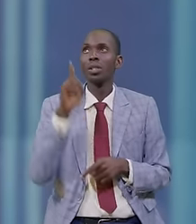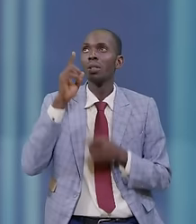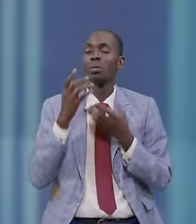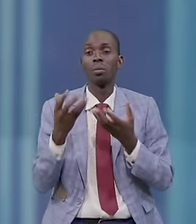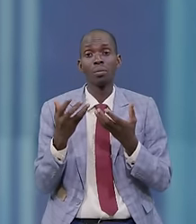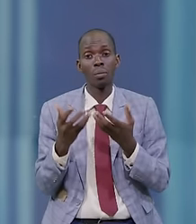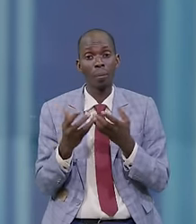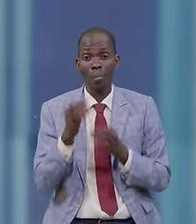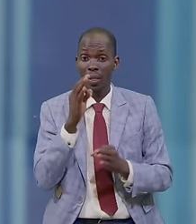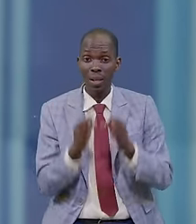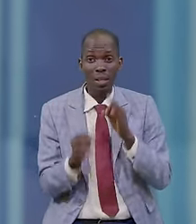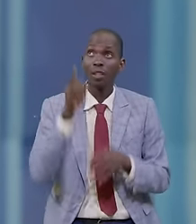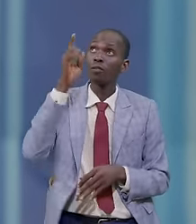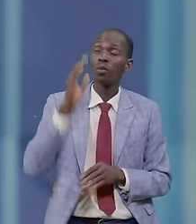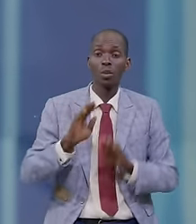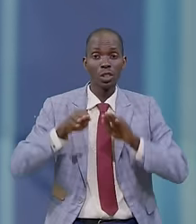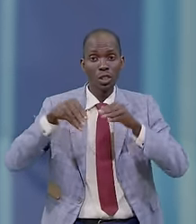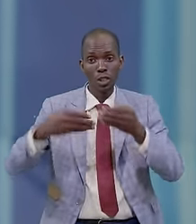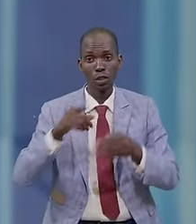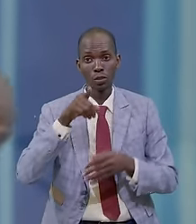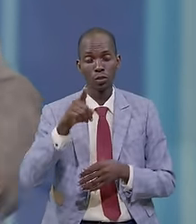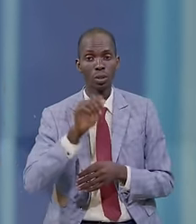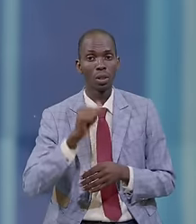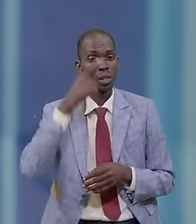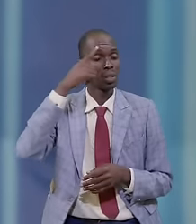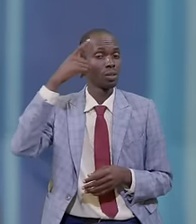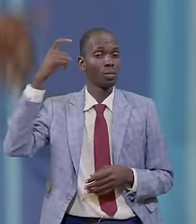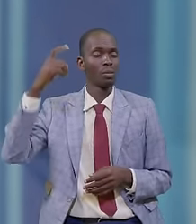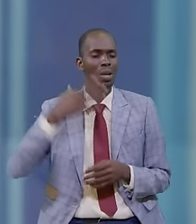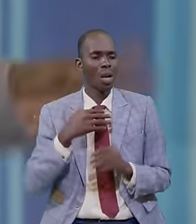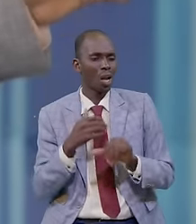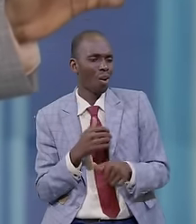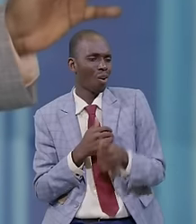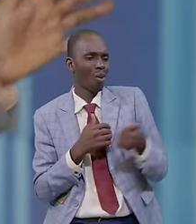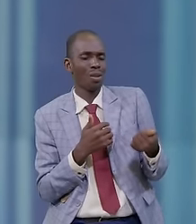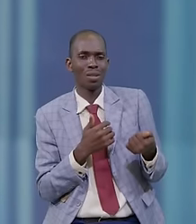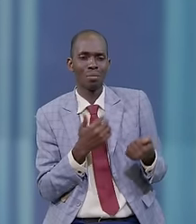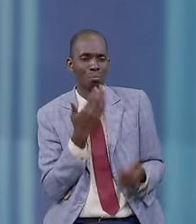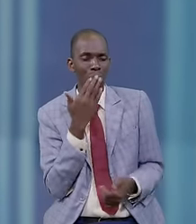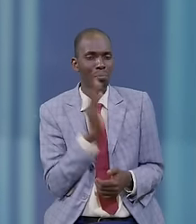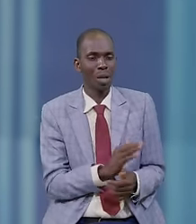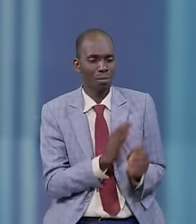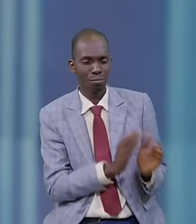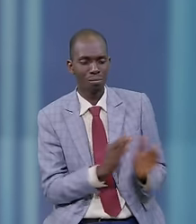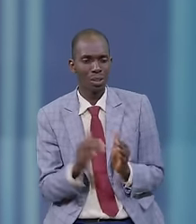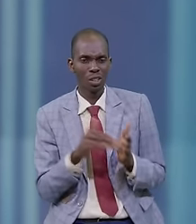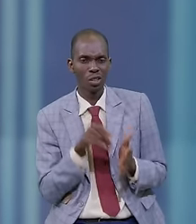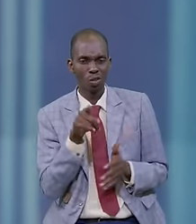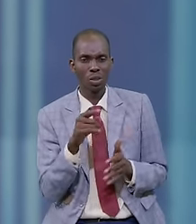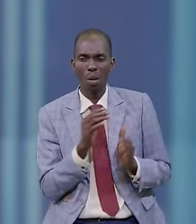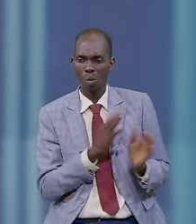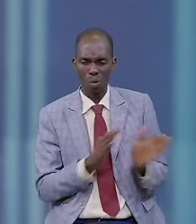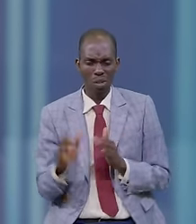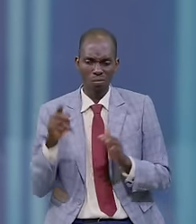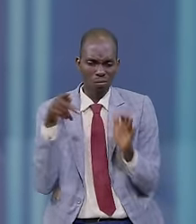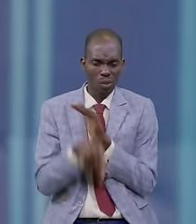dream and the powers that be, they say, well, kill him and see what will become of